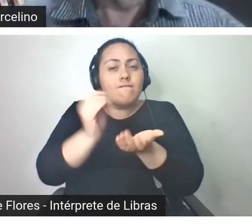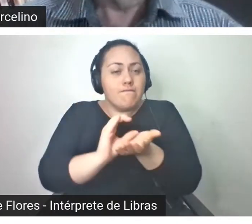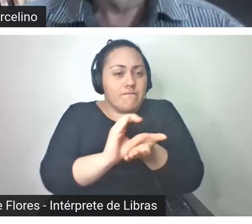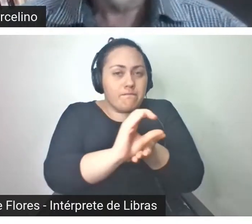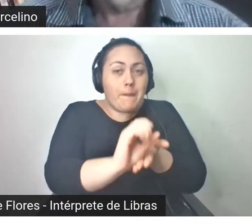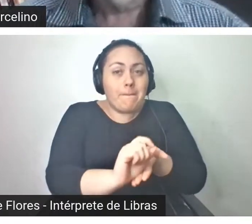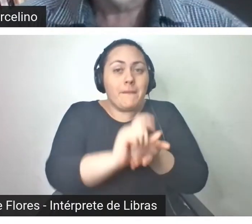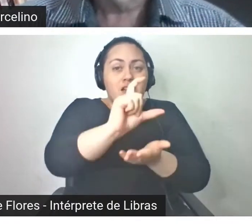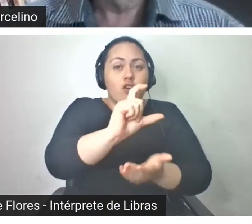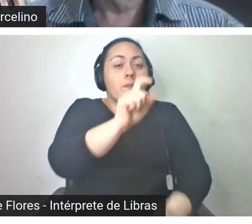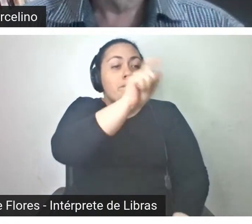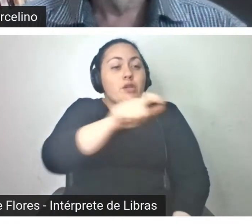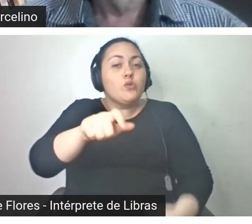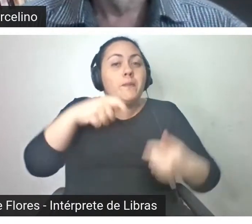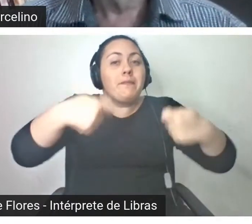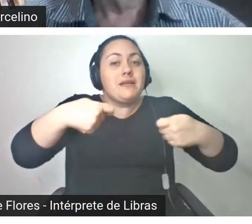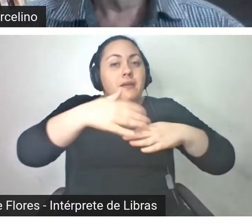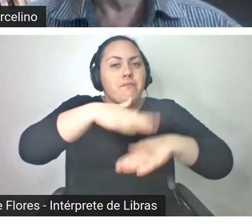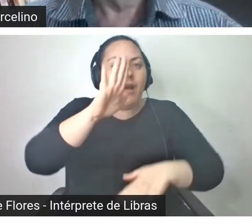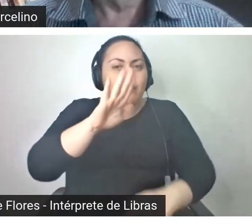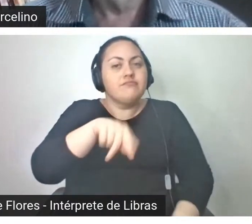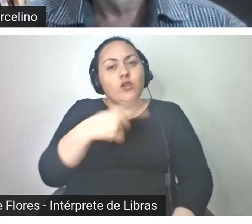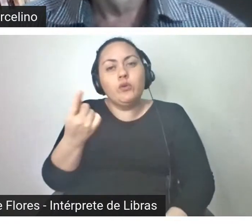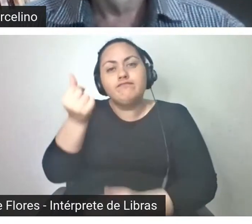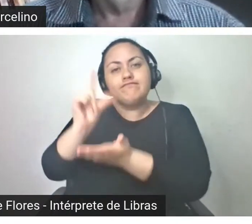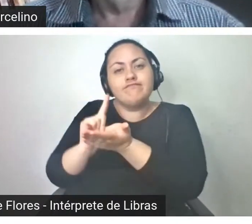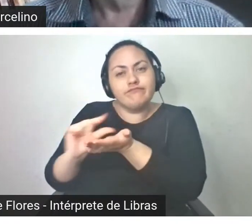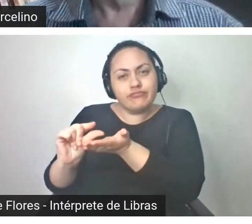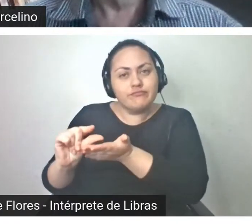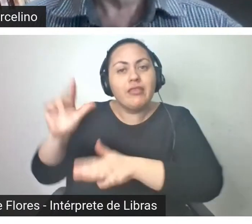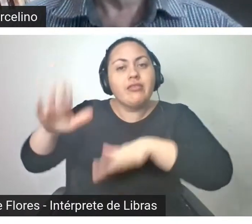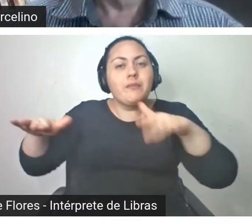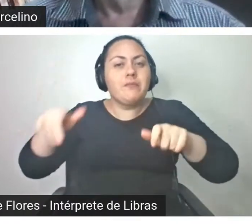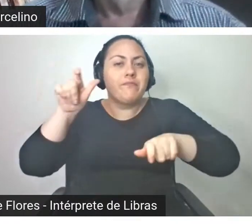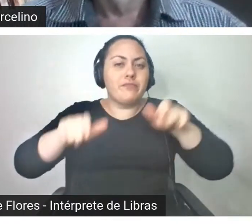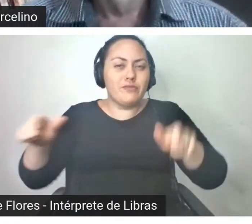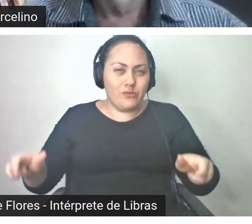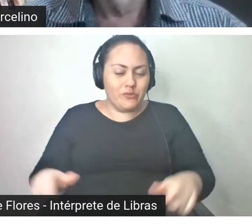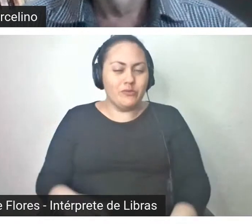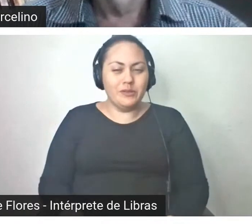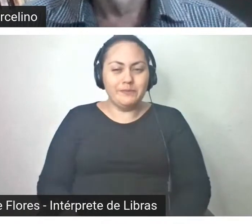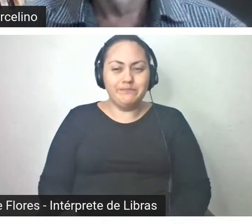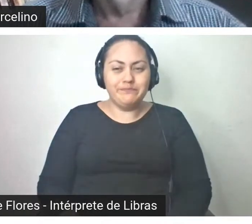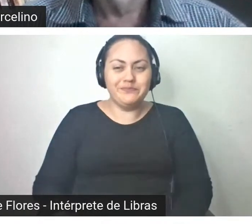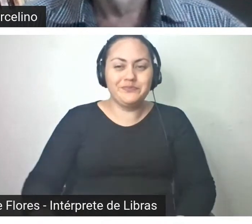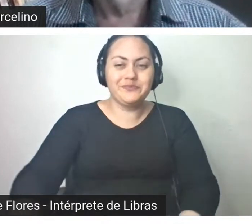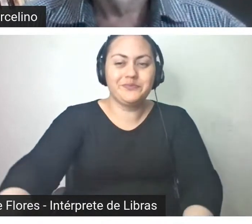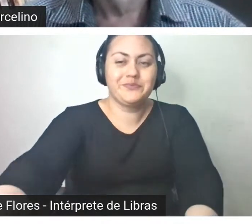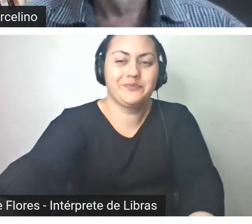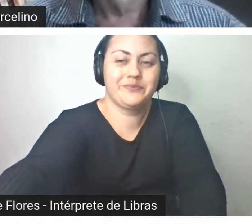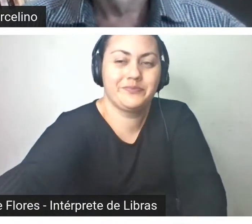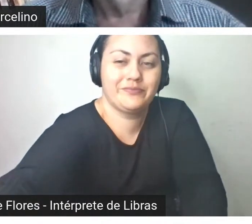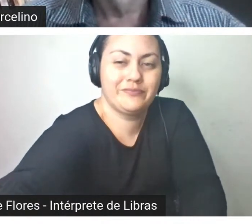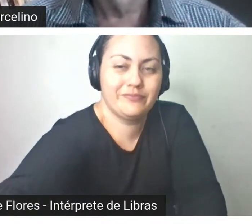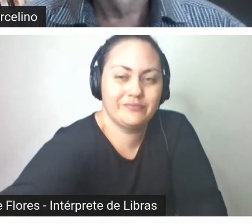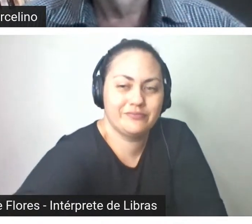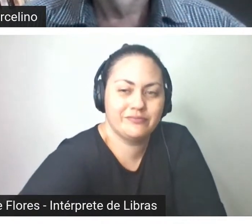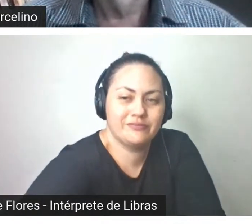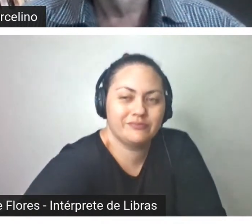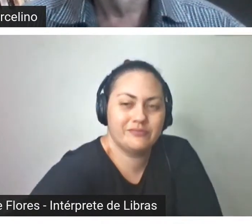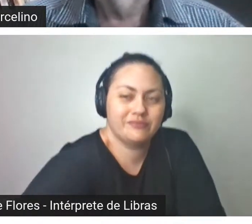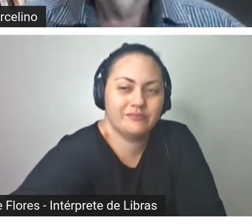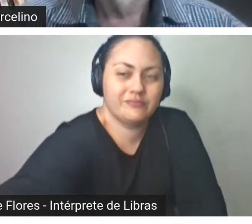necessitam. First, he'd like to highlight that it's not enough to have the same